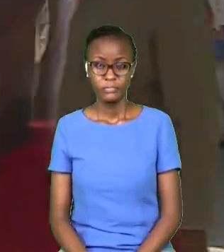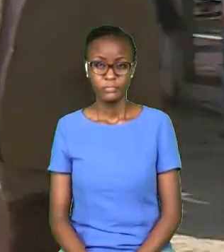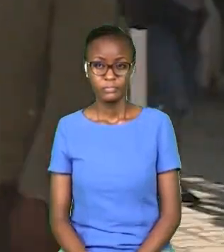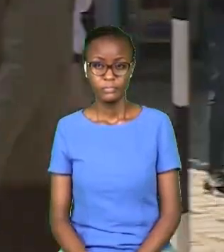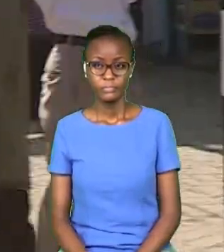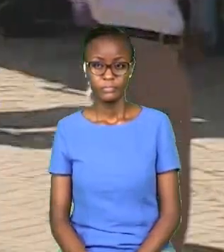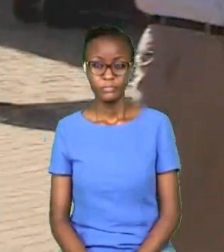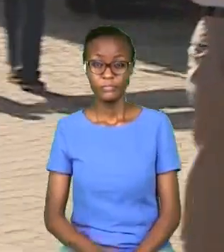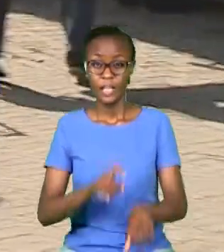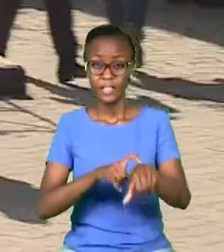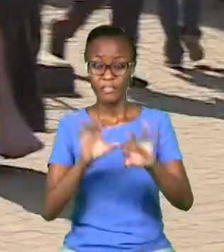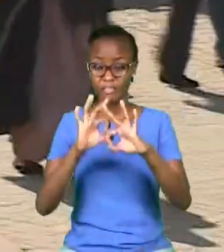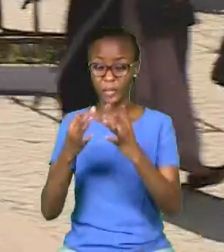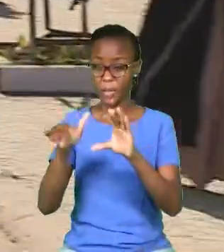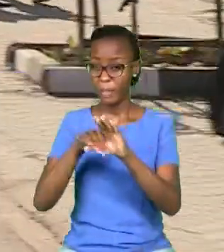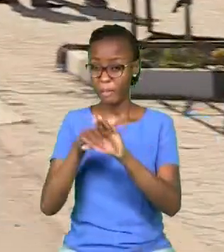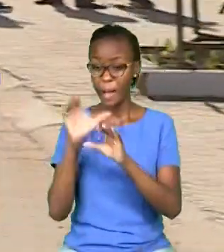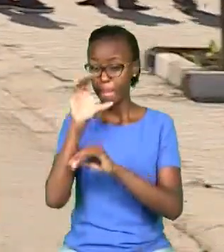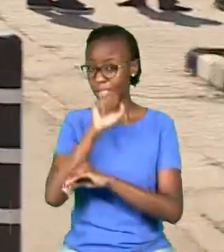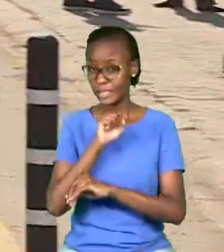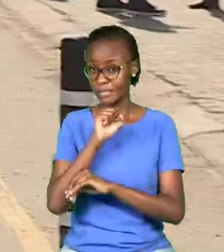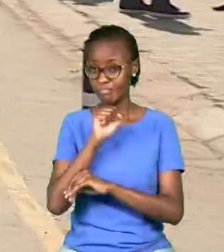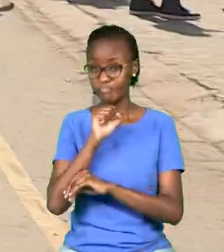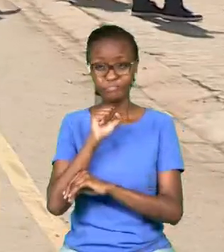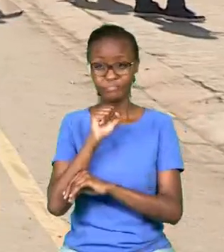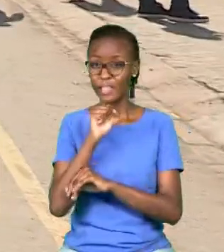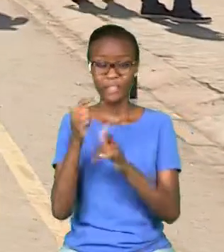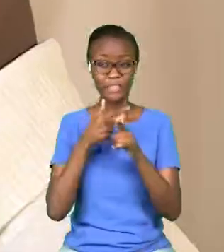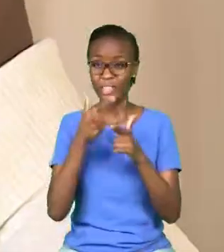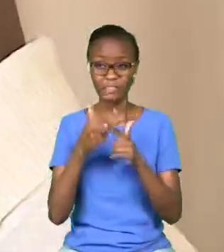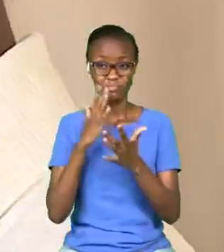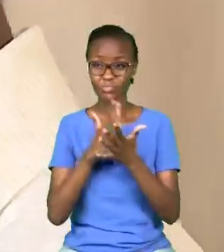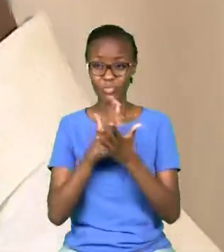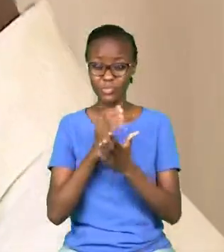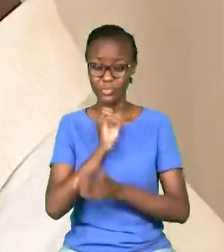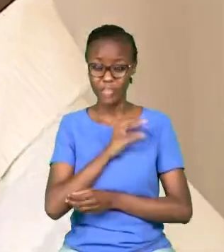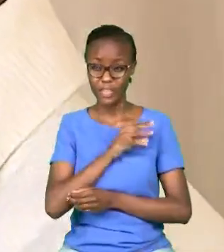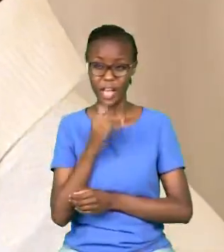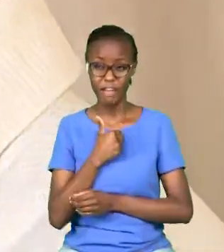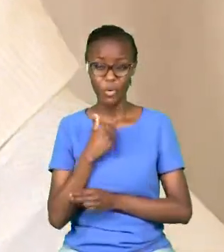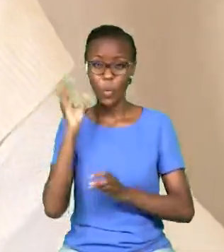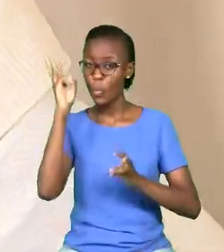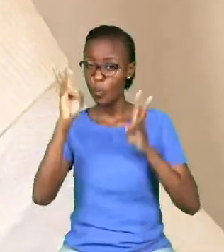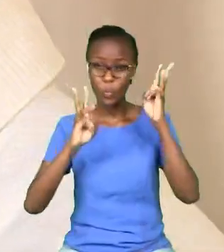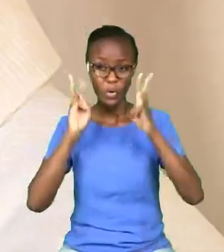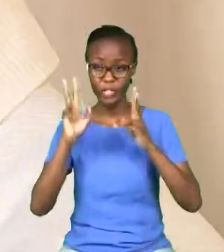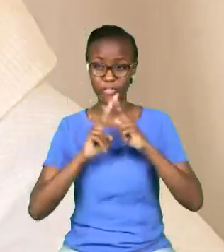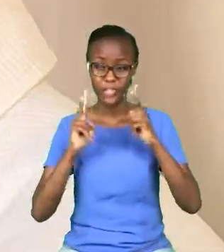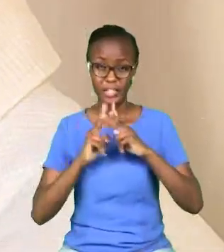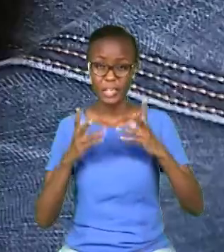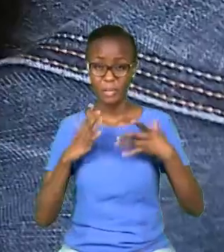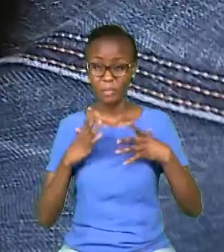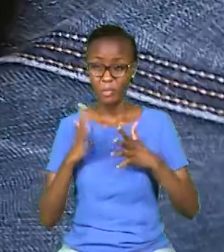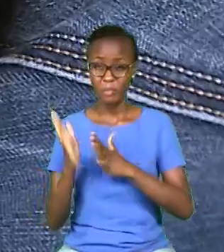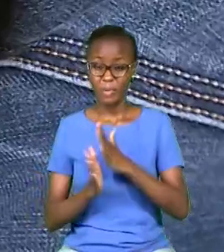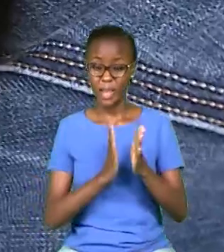When a loved one goes missing, great emotional turmoil and intense ambiguity descends. No one is ever prepared for the nightmare of